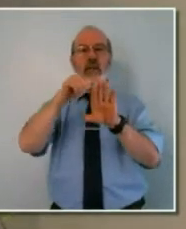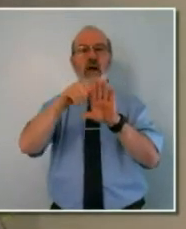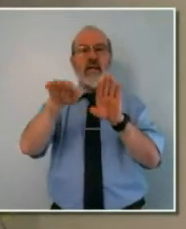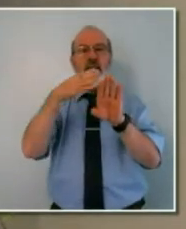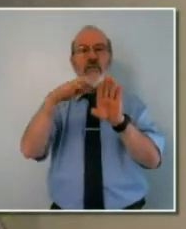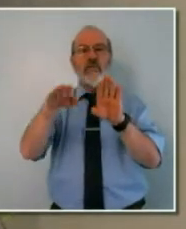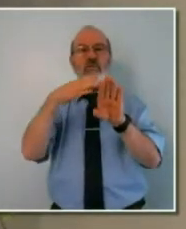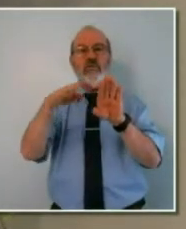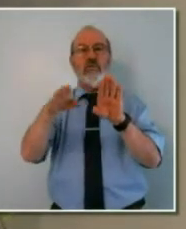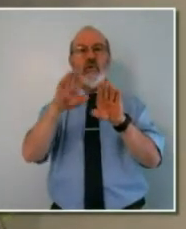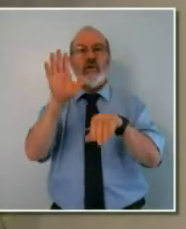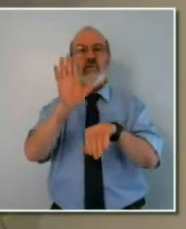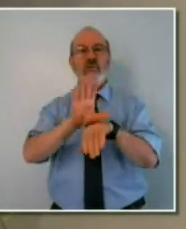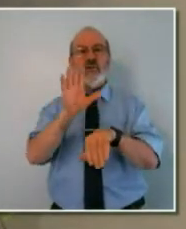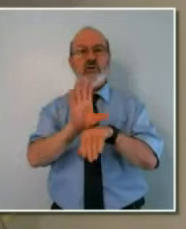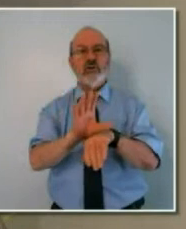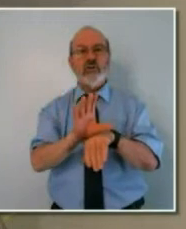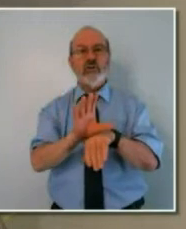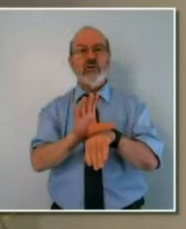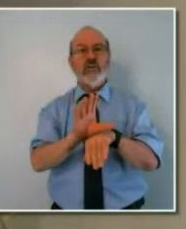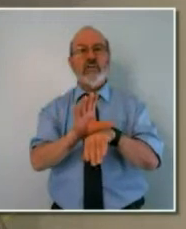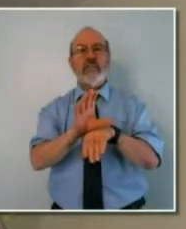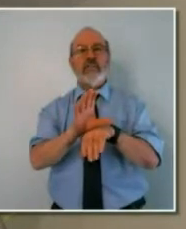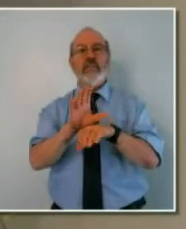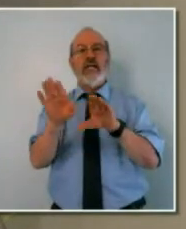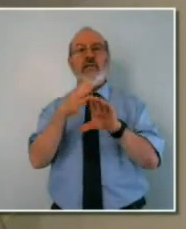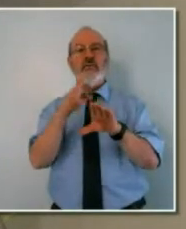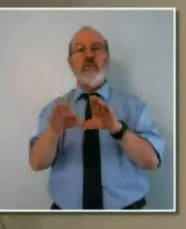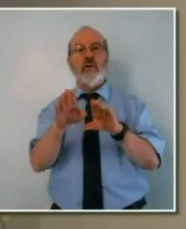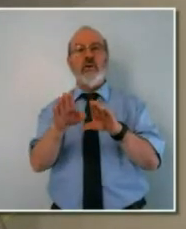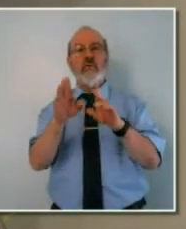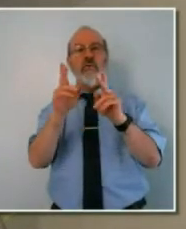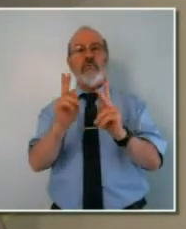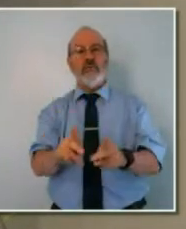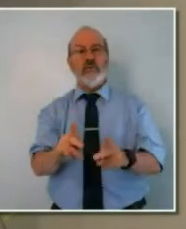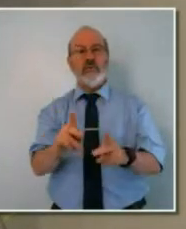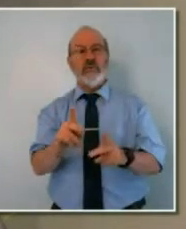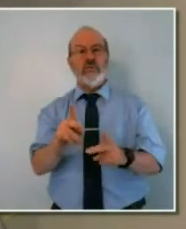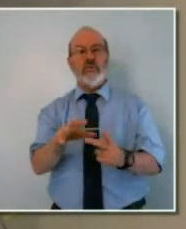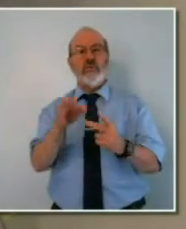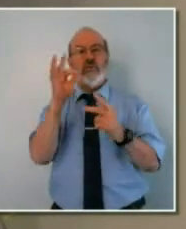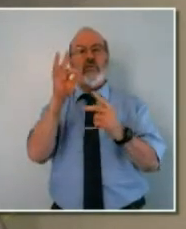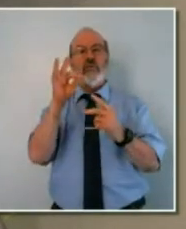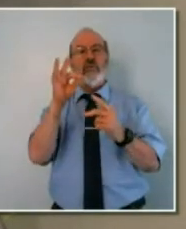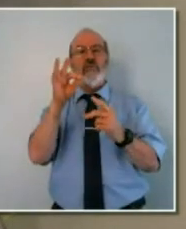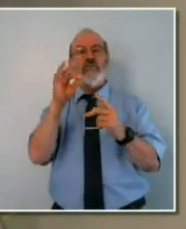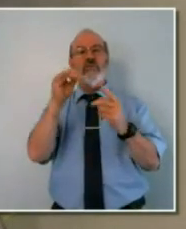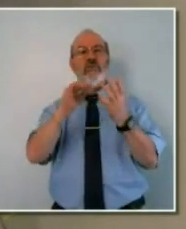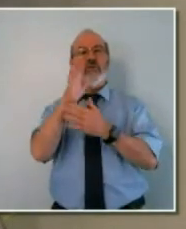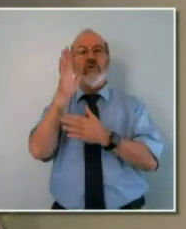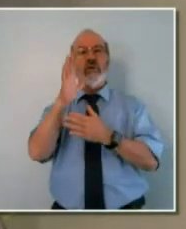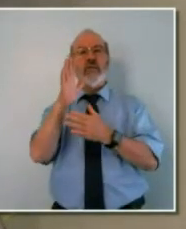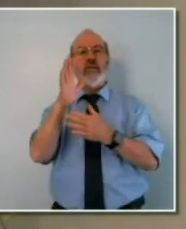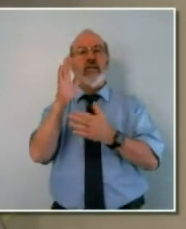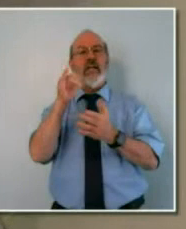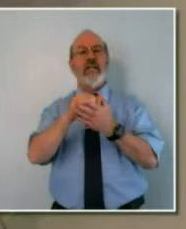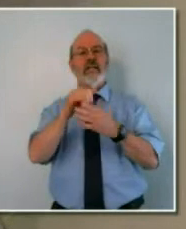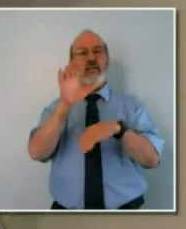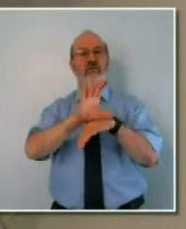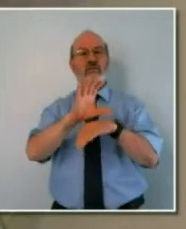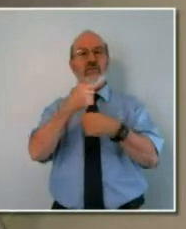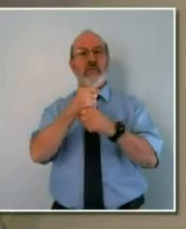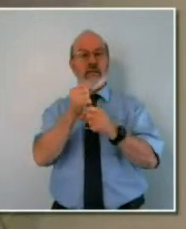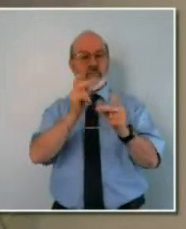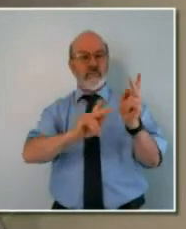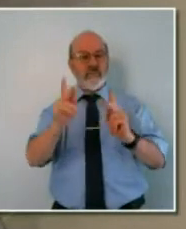door of the church, at the door of the instrument he's chosen for his glory. And by virtue of the fact that the church is made up of individuals,